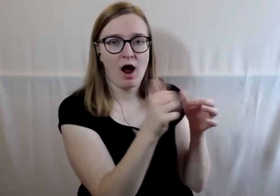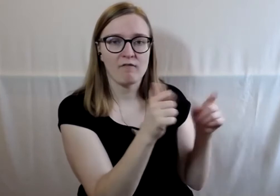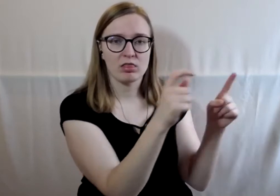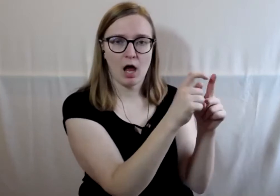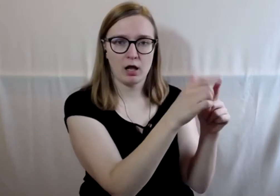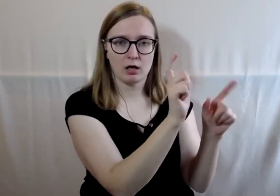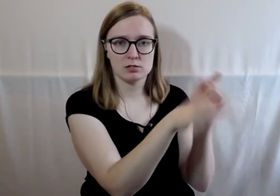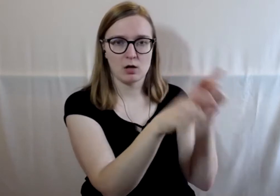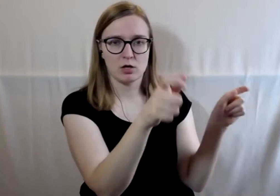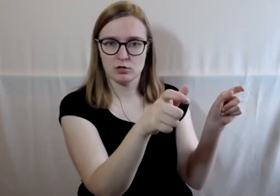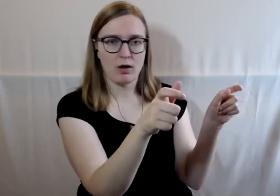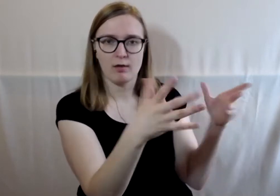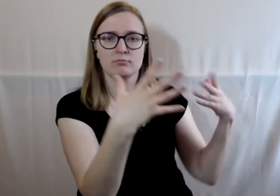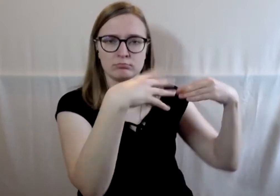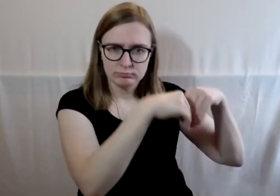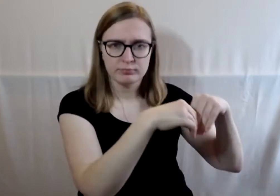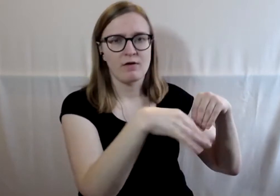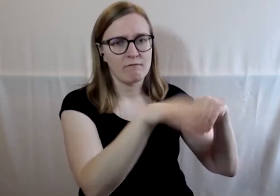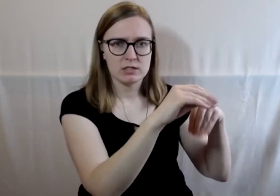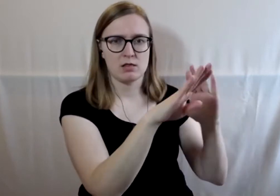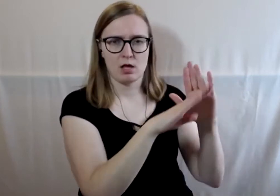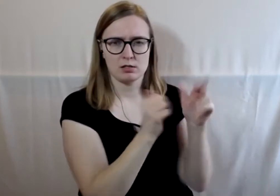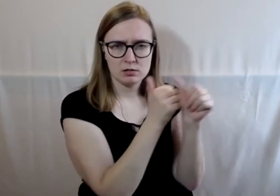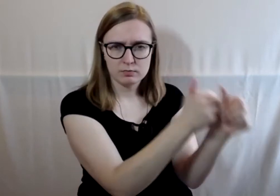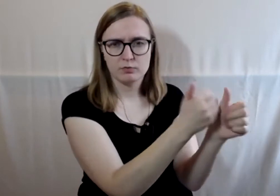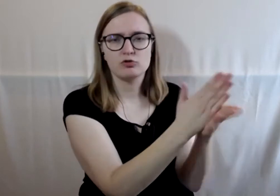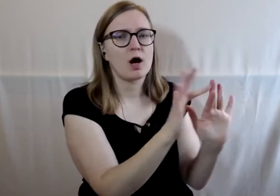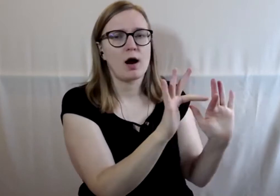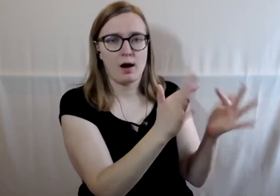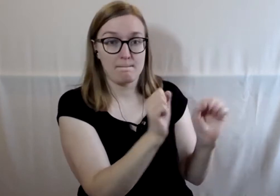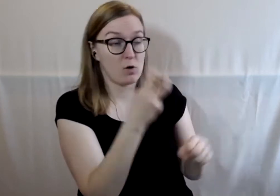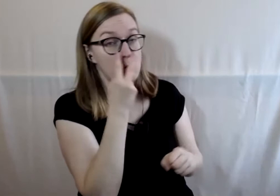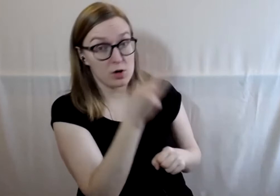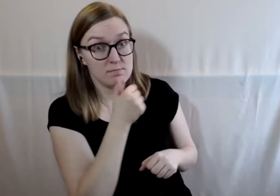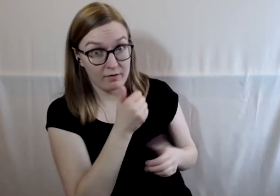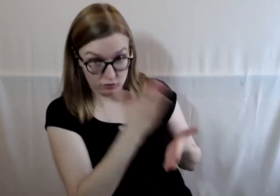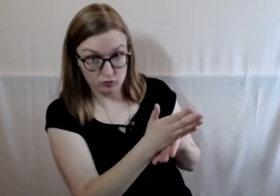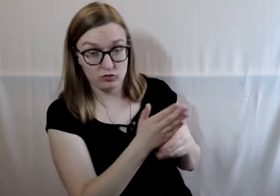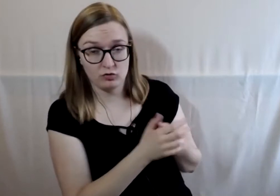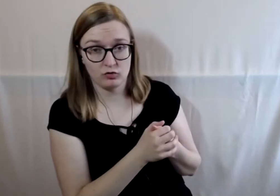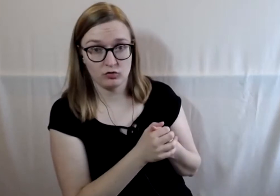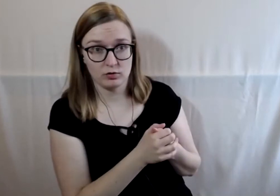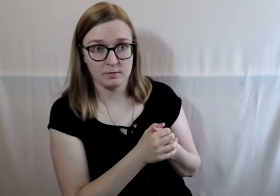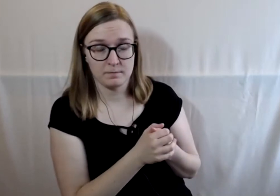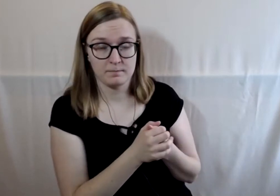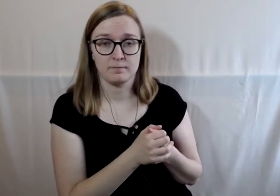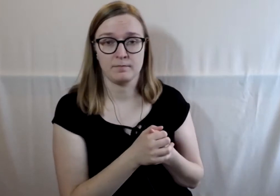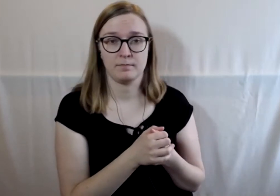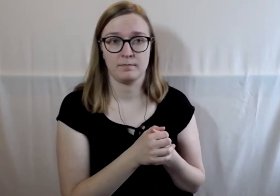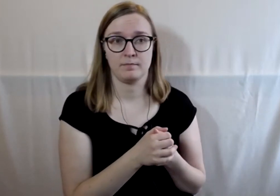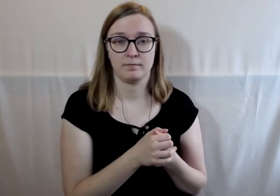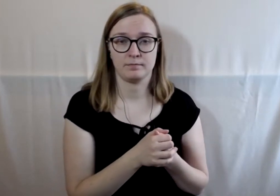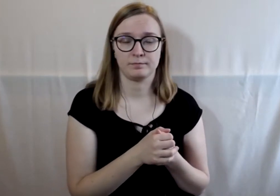how we can see all in one, because curriculum is one. So we can't put everything what we would like